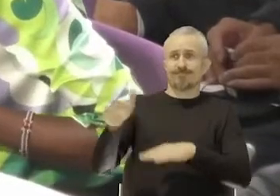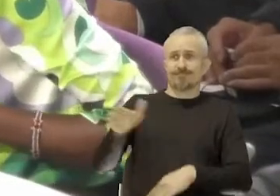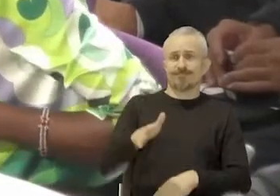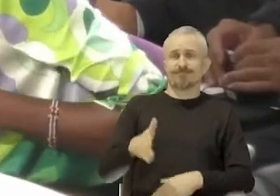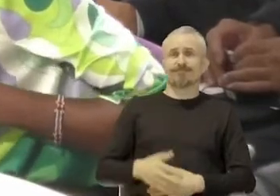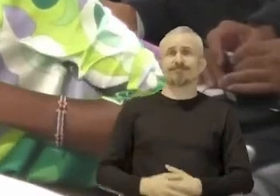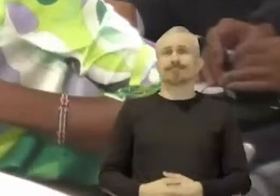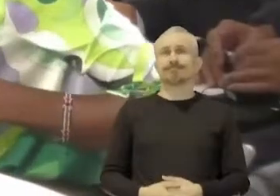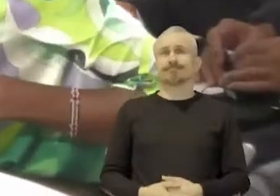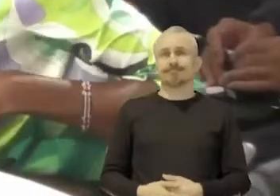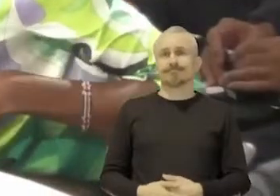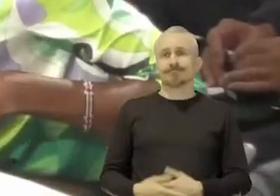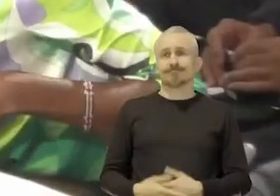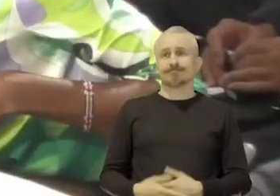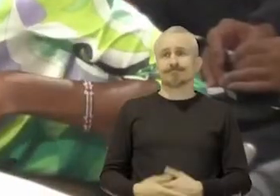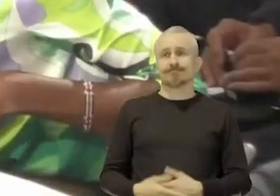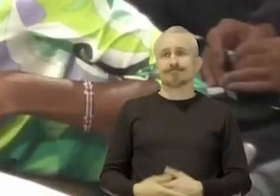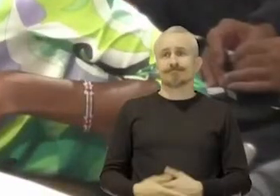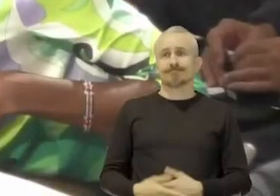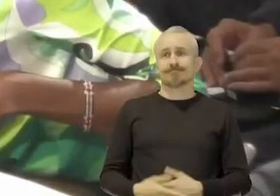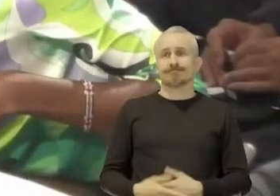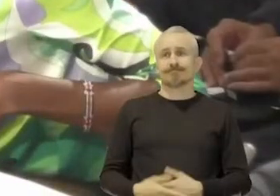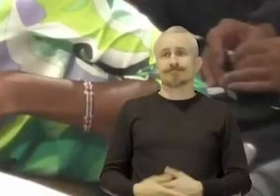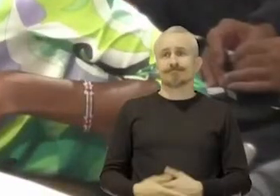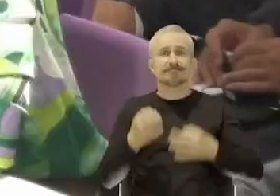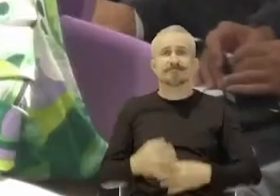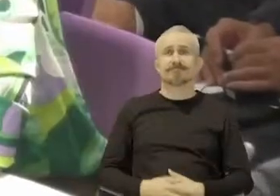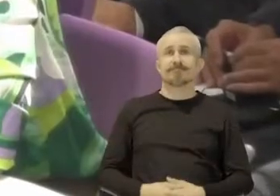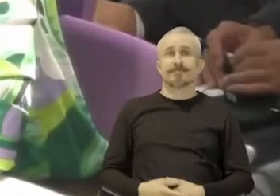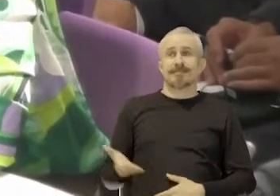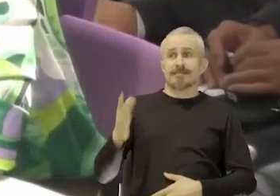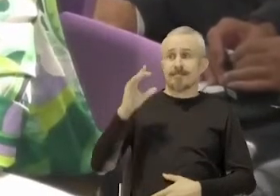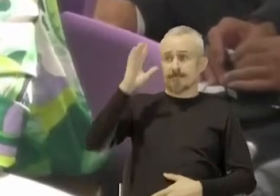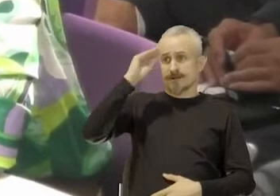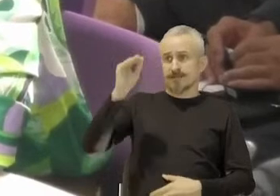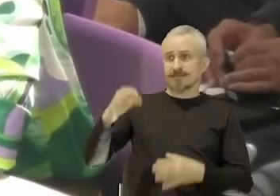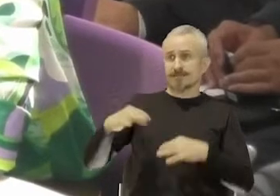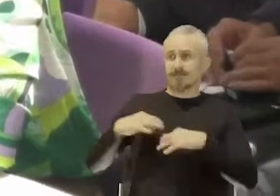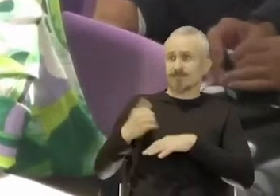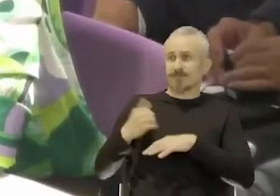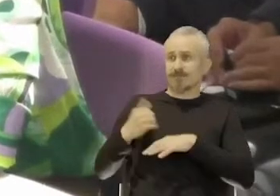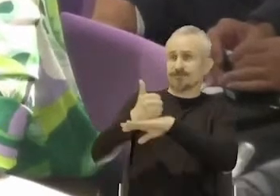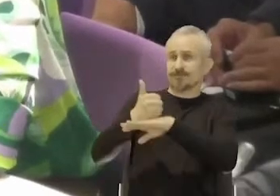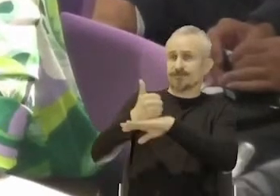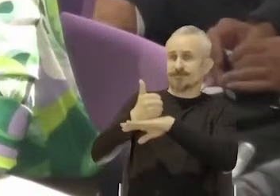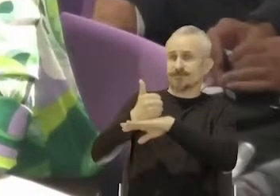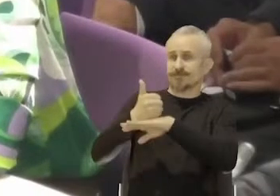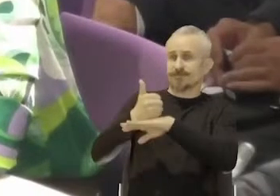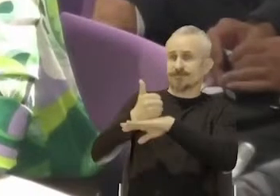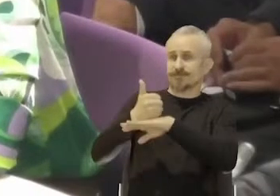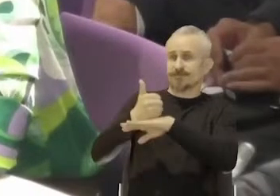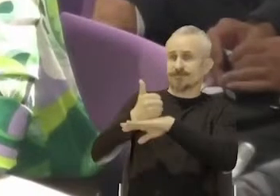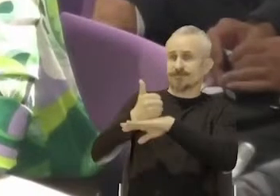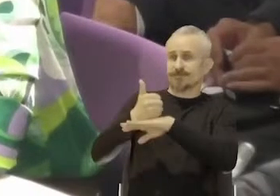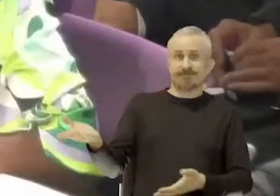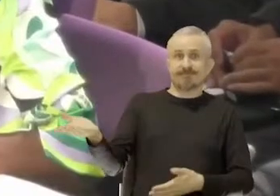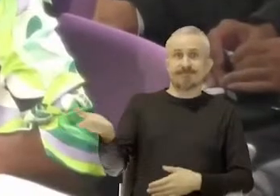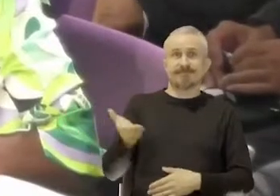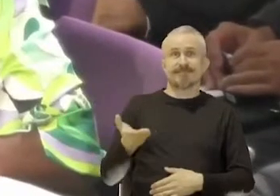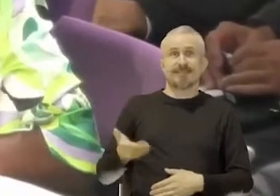and watching us. The exchange of your experiences is key to the success of this